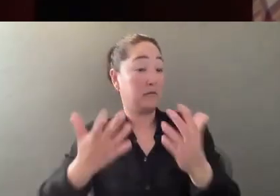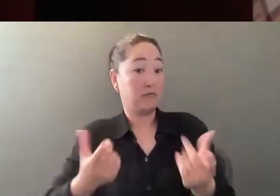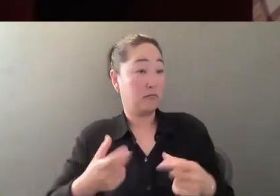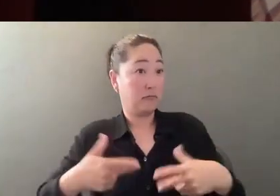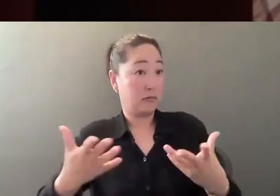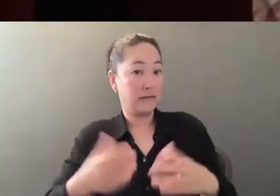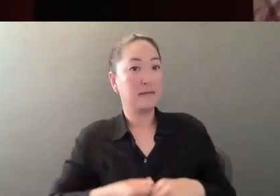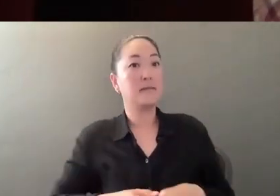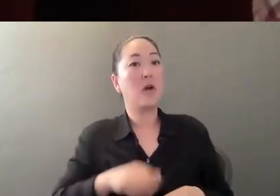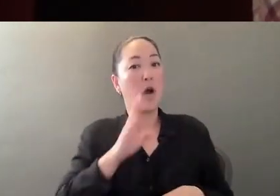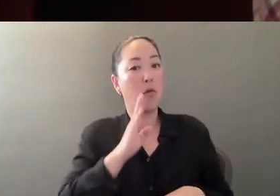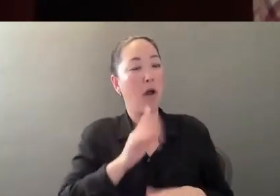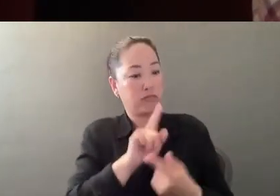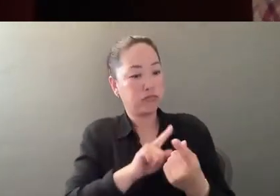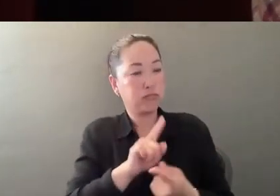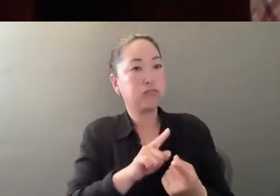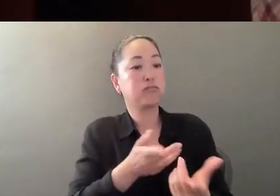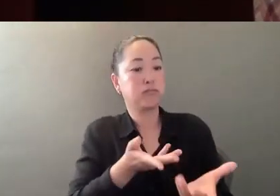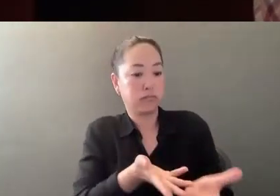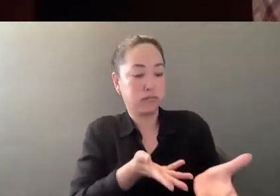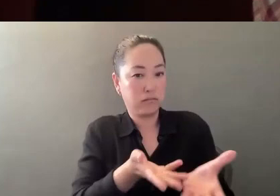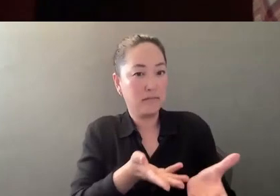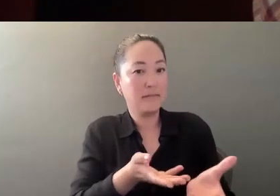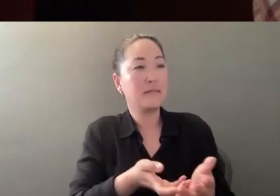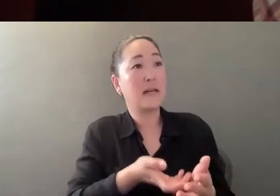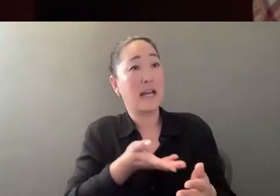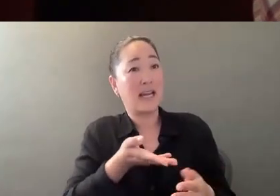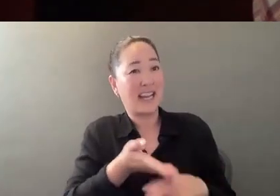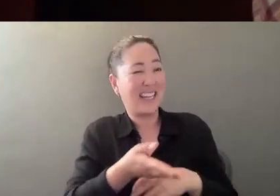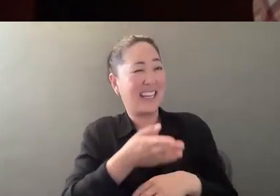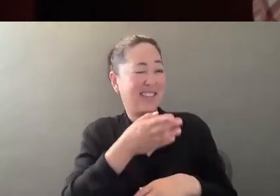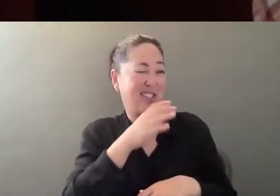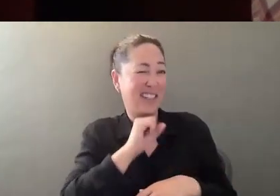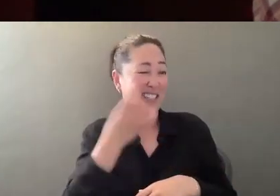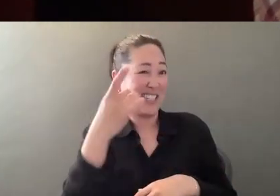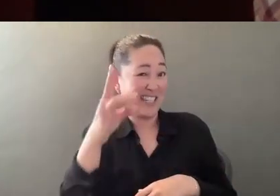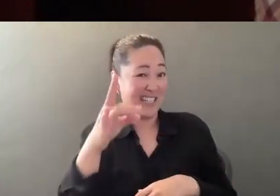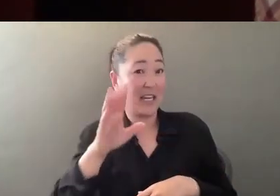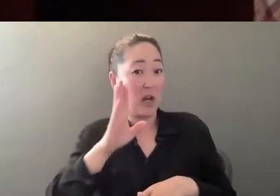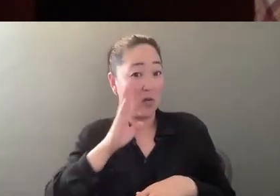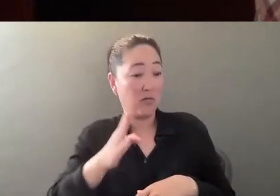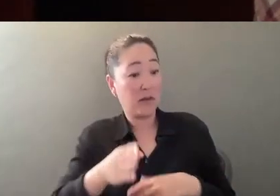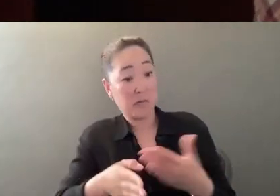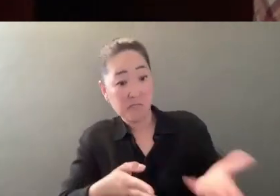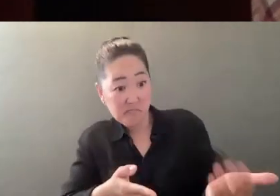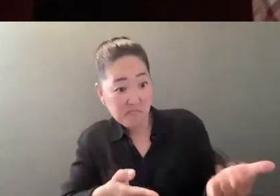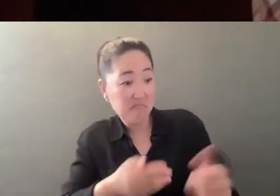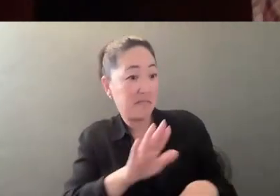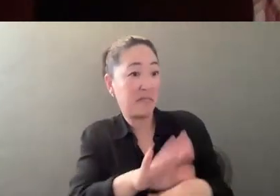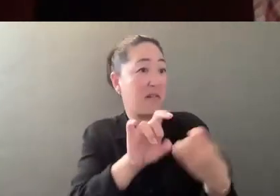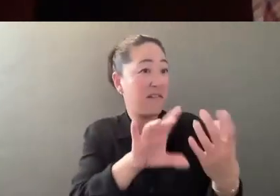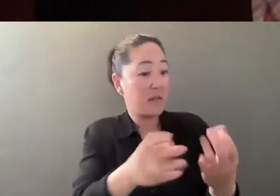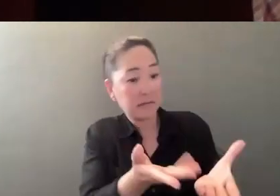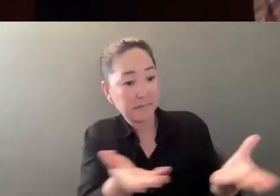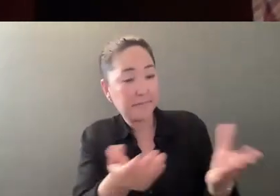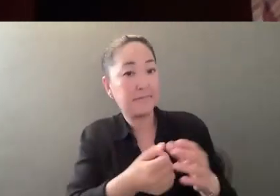to the patient and let them sort of, certainly once they're over 18, you know, let them be guided by their opinion as well